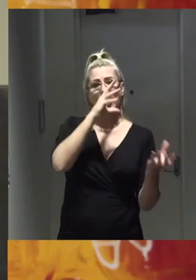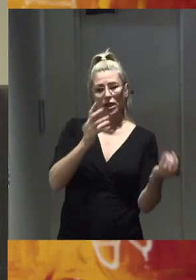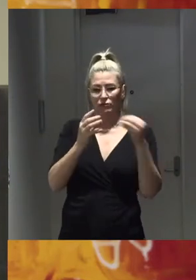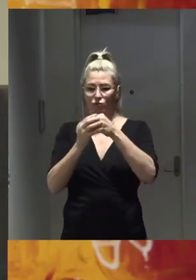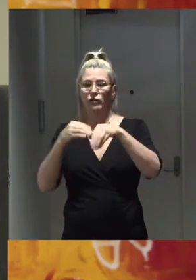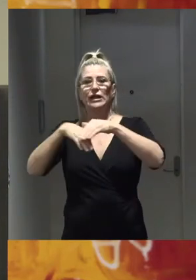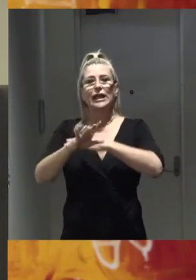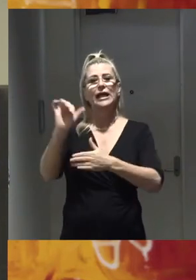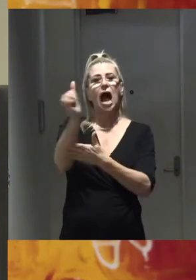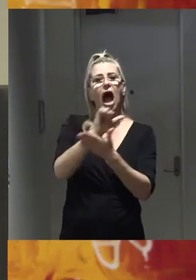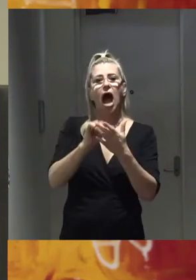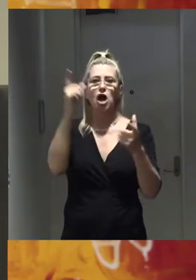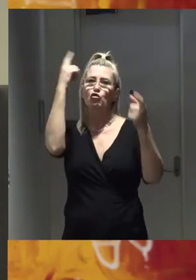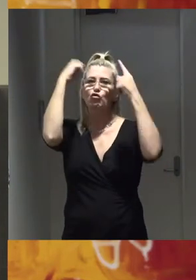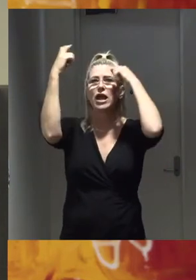art and creativity.